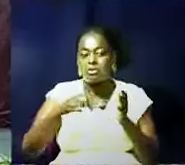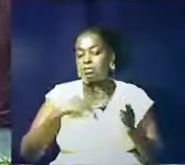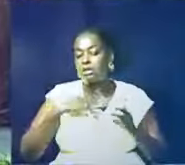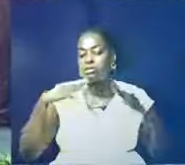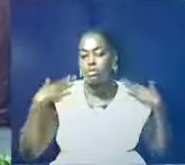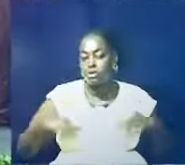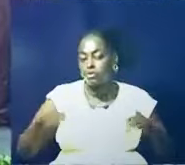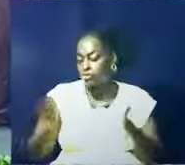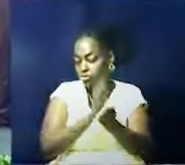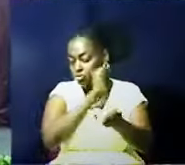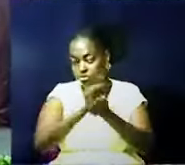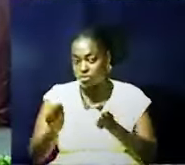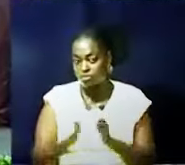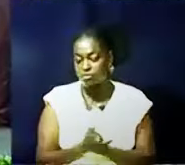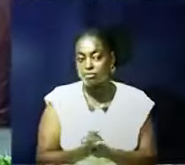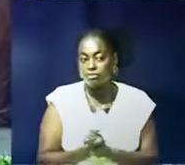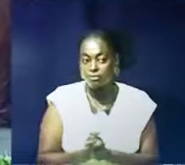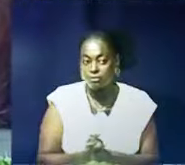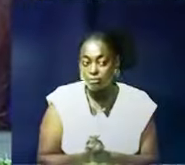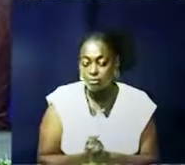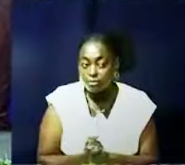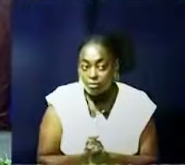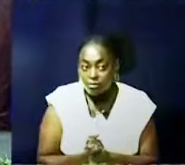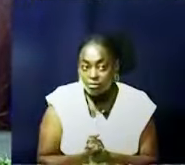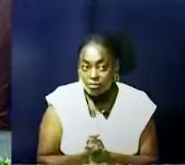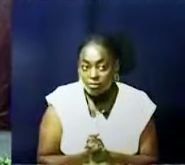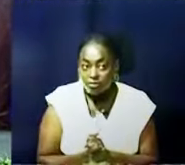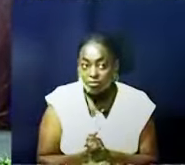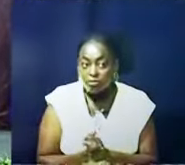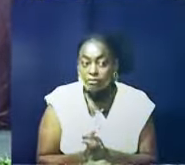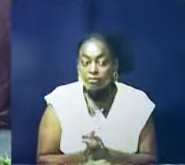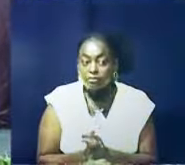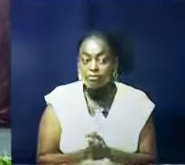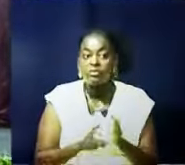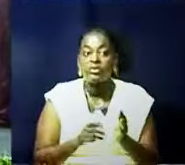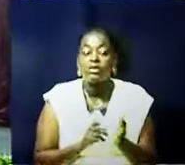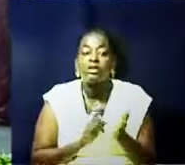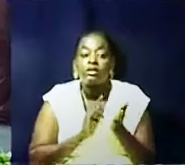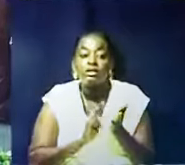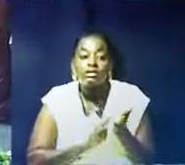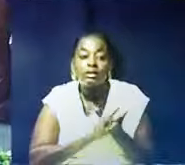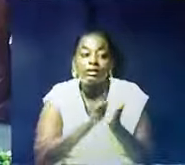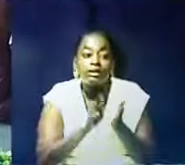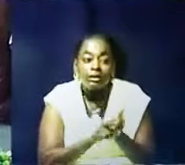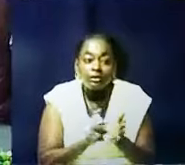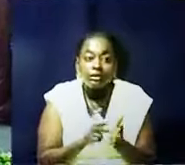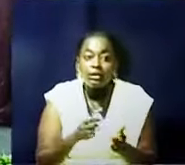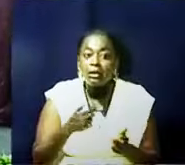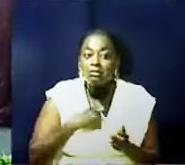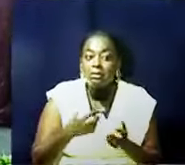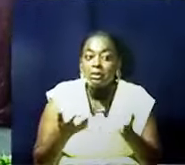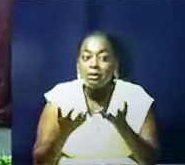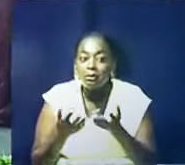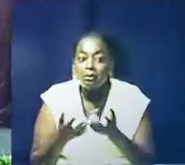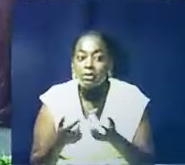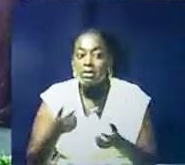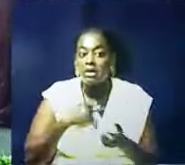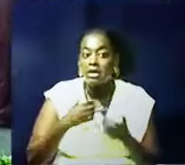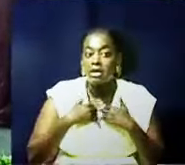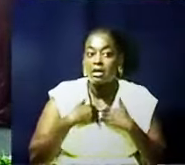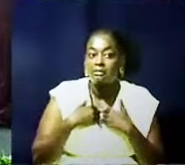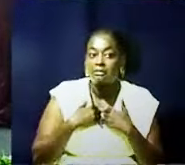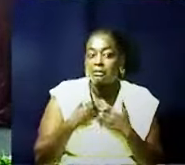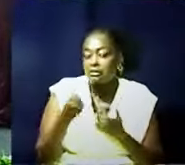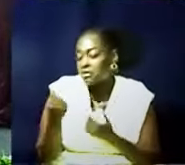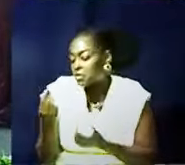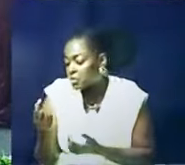hours, I suspect I have been allotting habitually too little time to religious